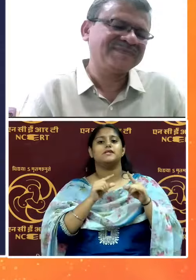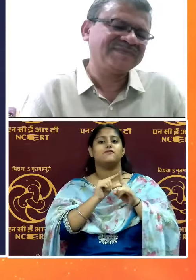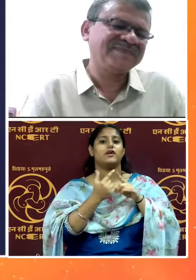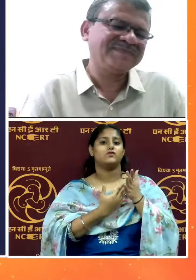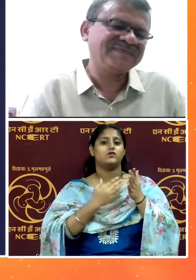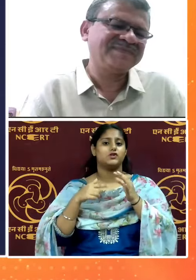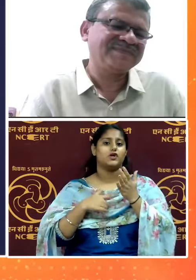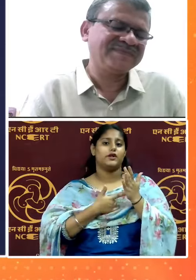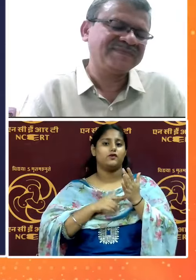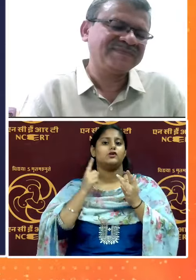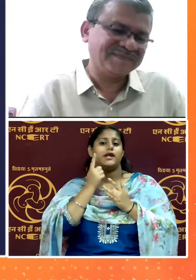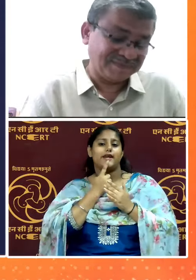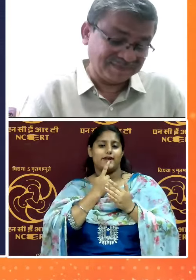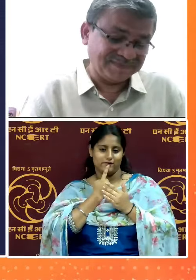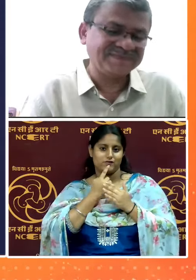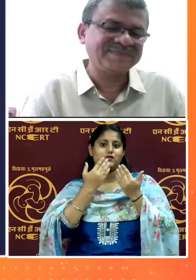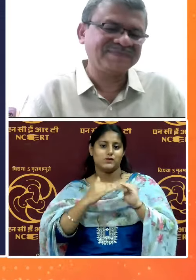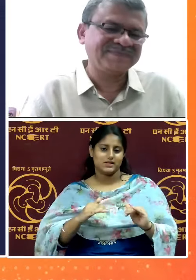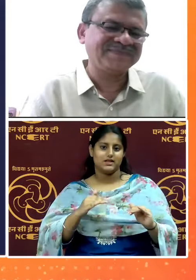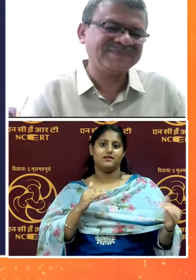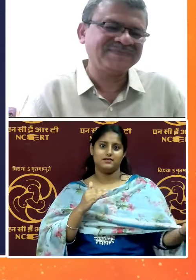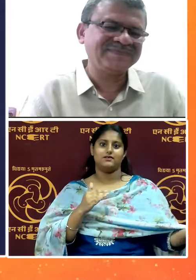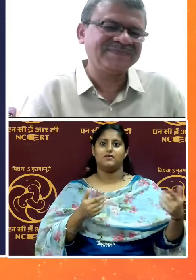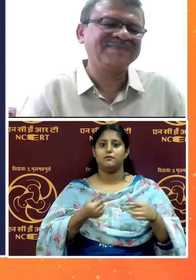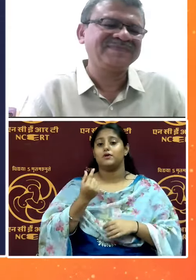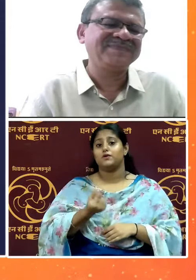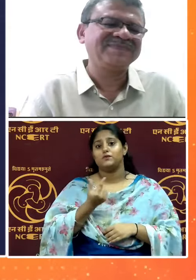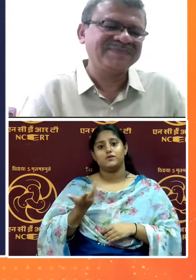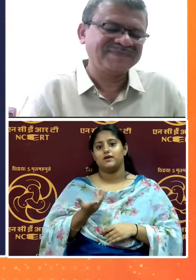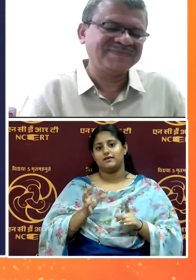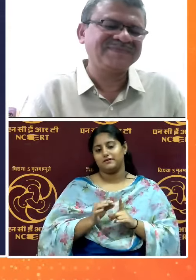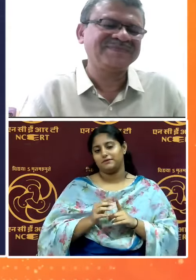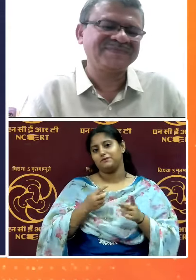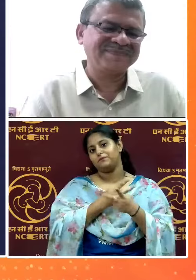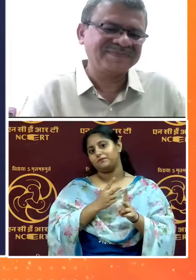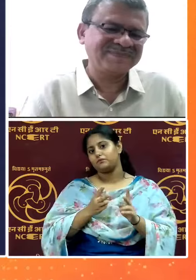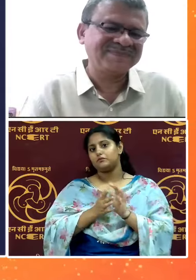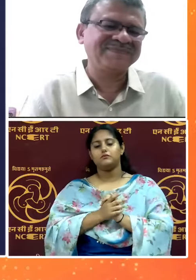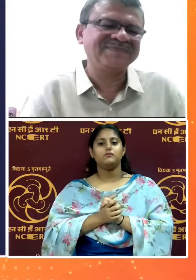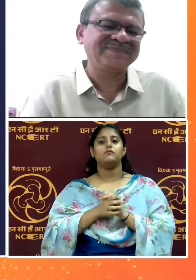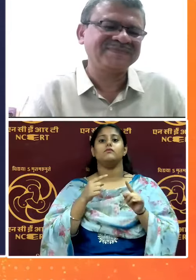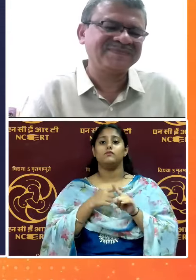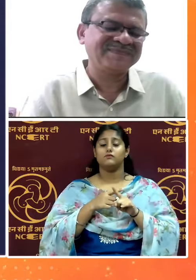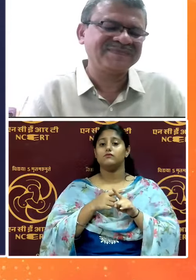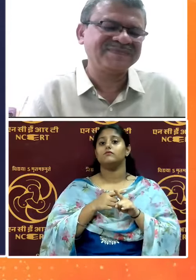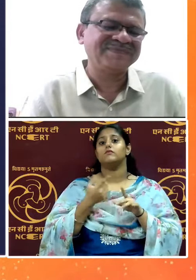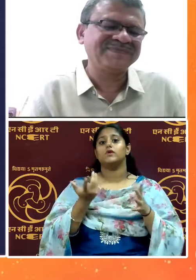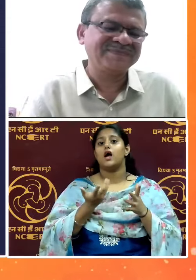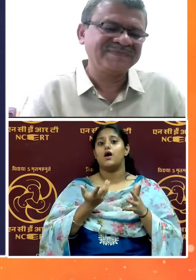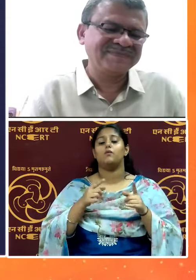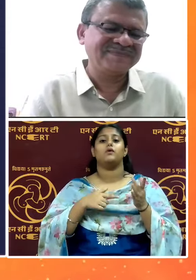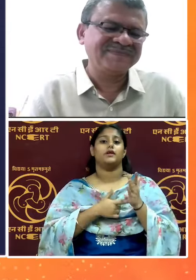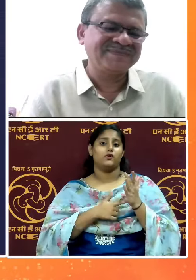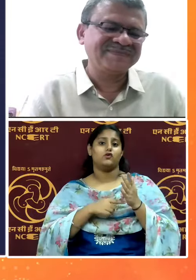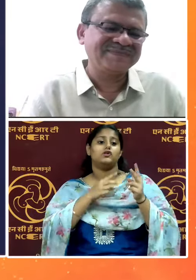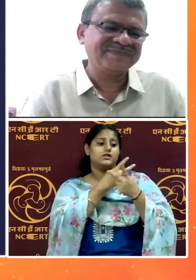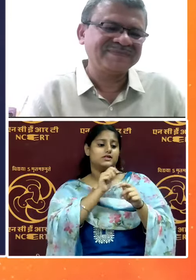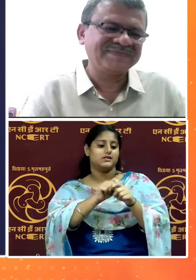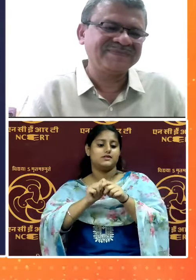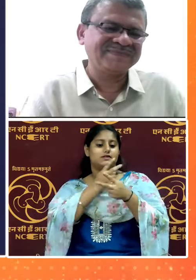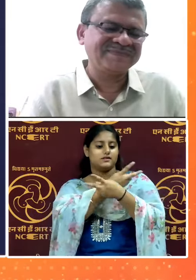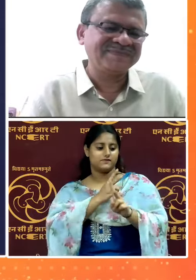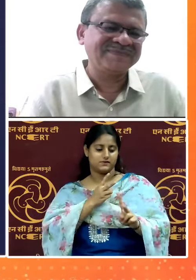technologies for hearing impaired in terms of these boards, in terms of these devices, and how these technologies work differently